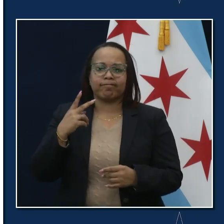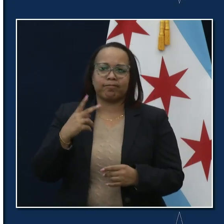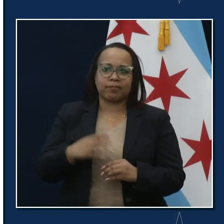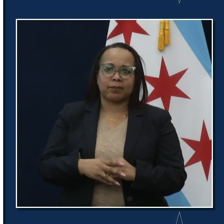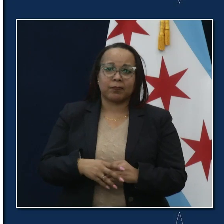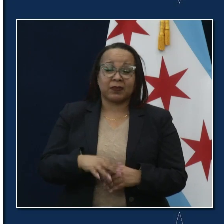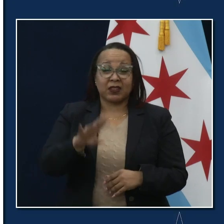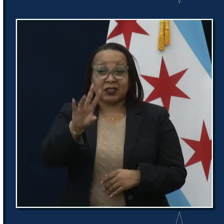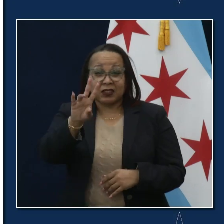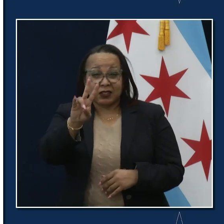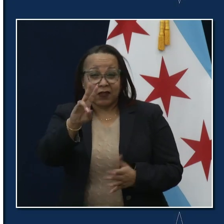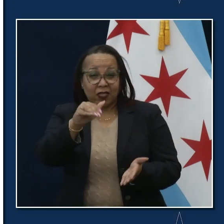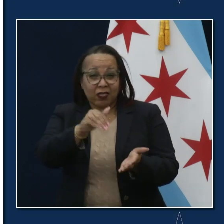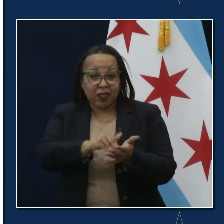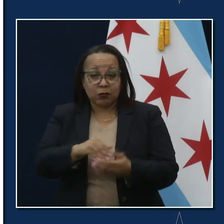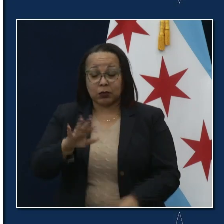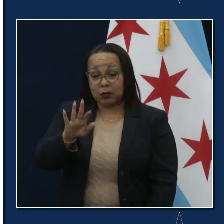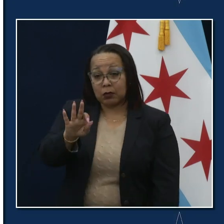that